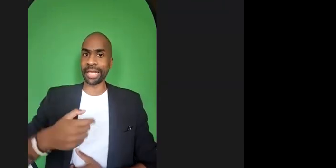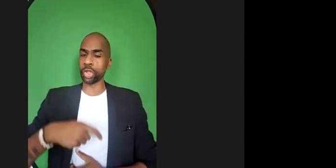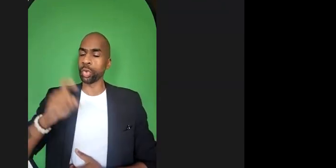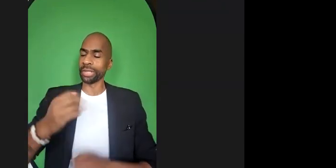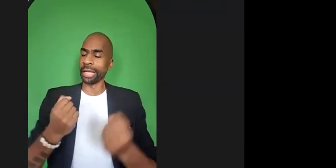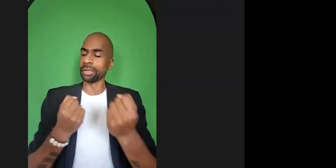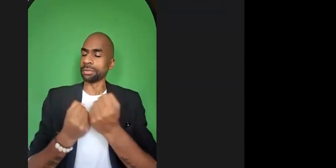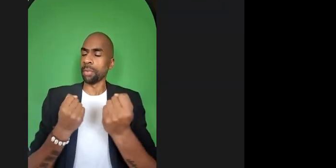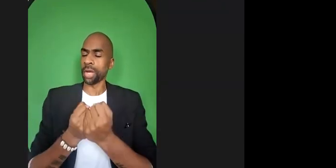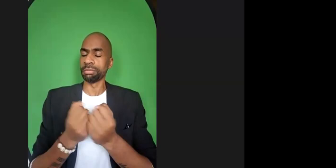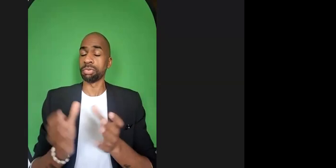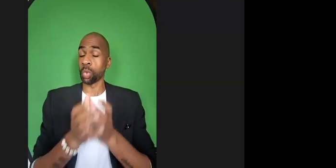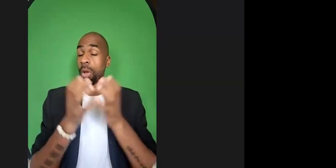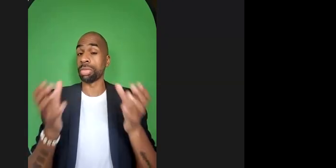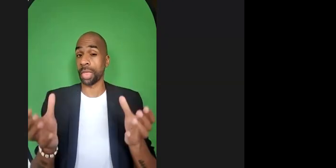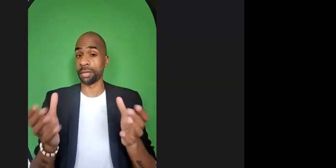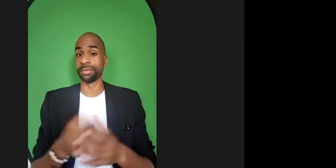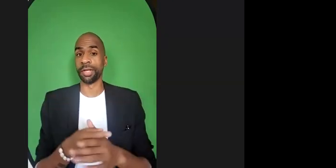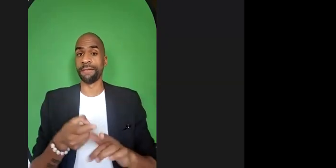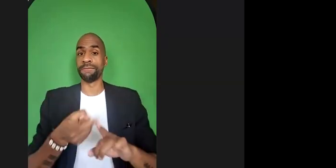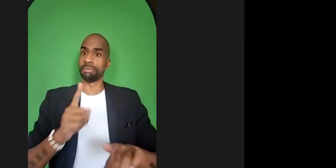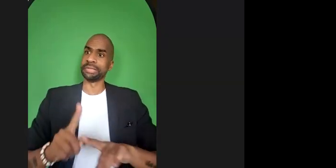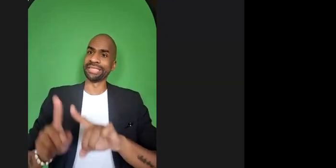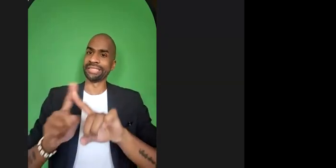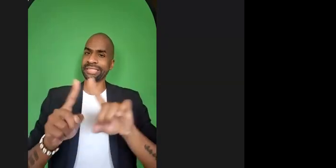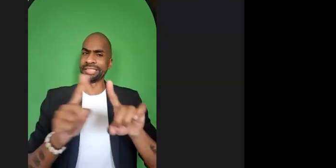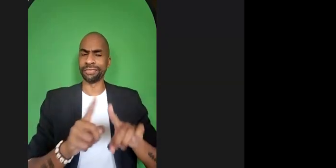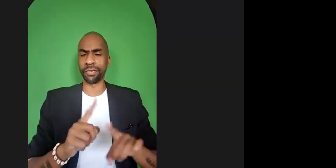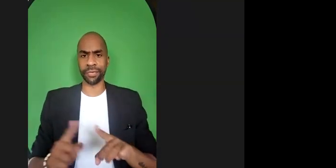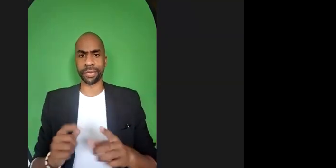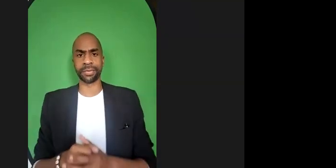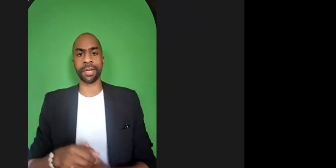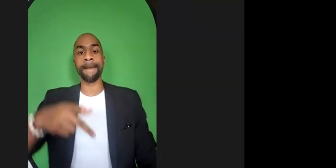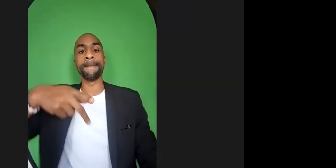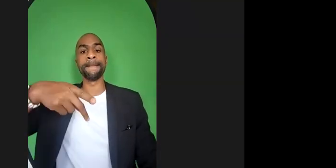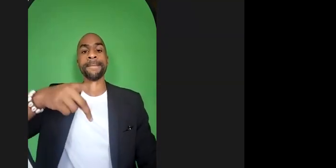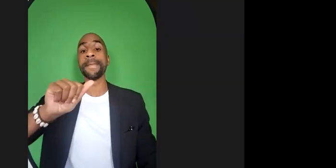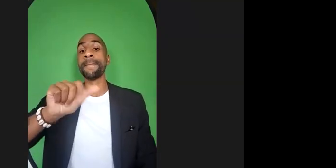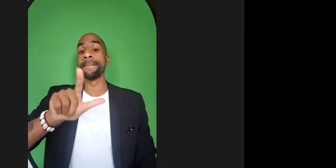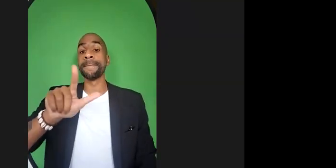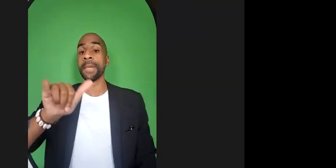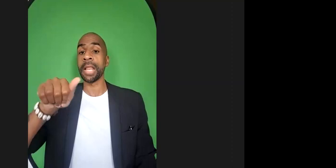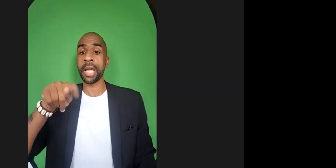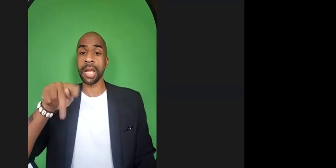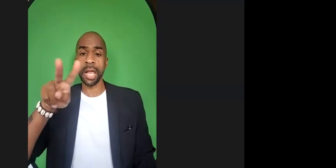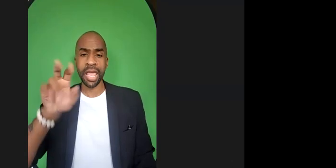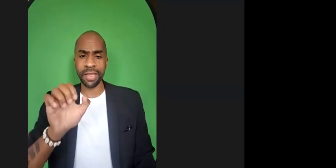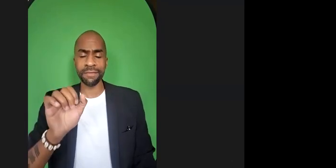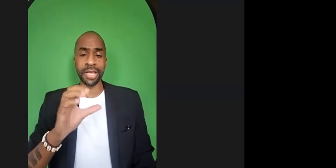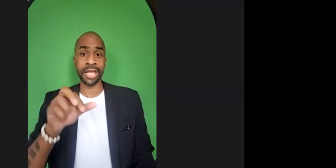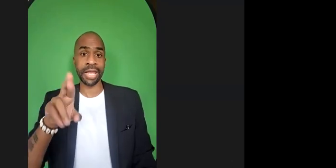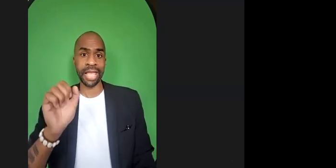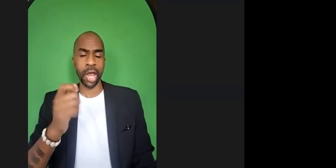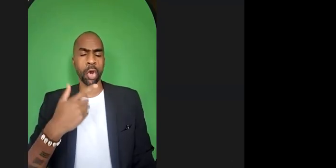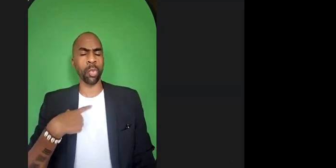support from all these different disciplines. So in palliative care, we sometimes describe our work as falling into